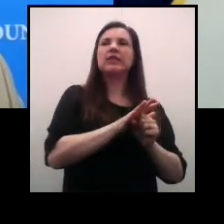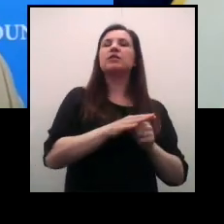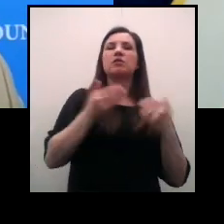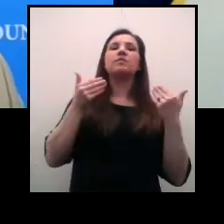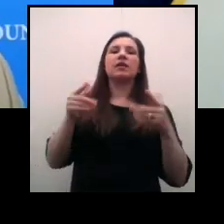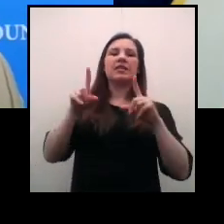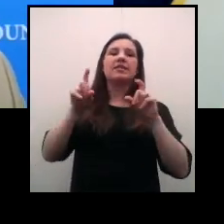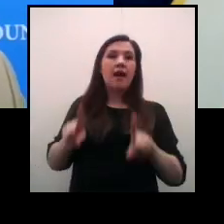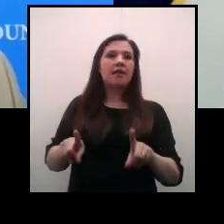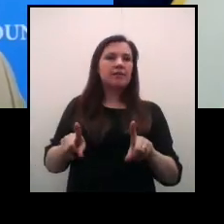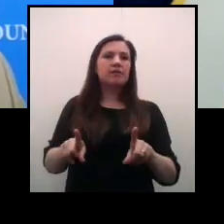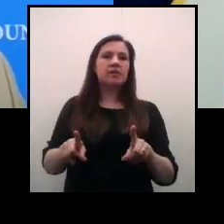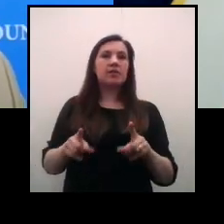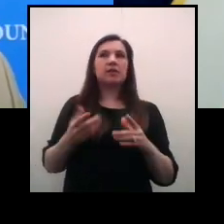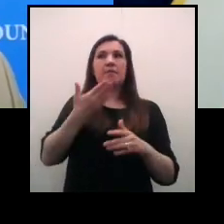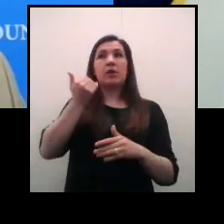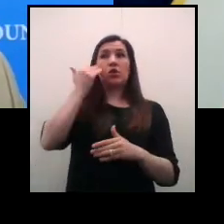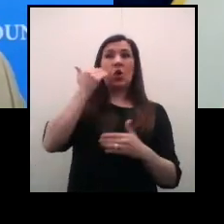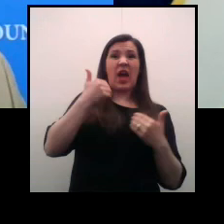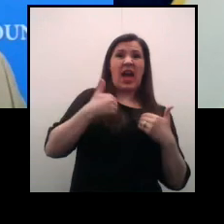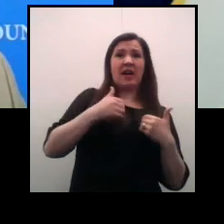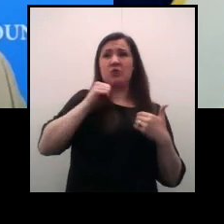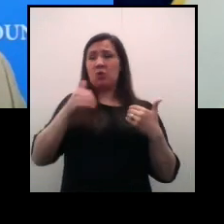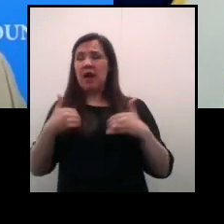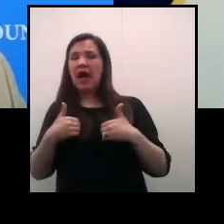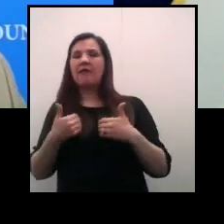rather than you don't. Call that number once again,